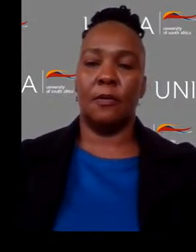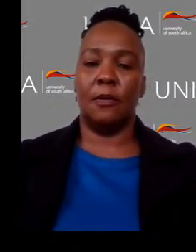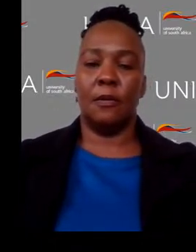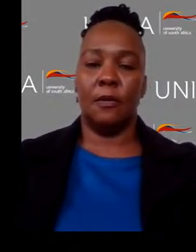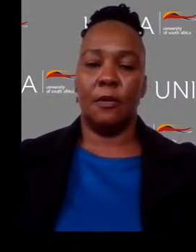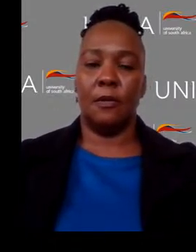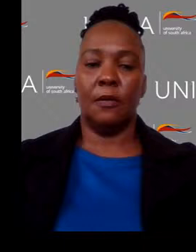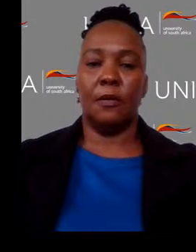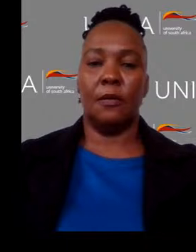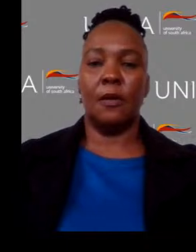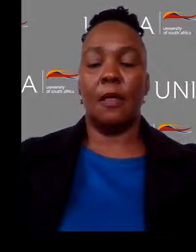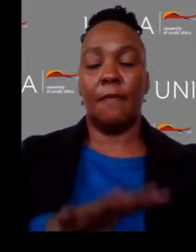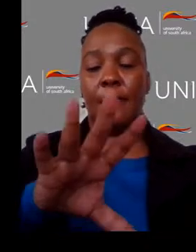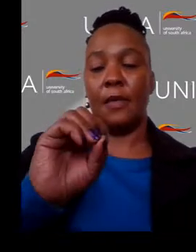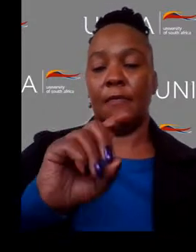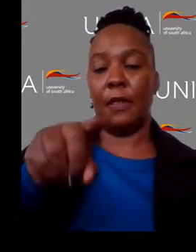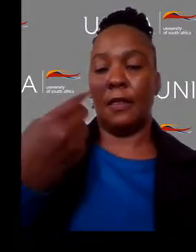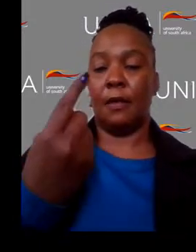of 50,000 rands